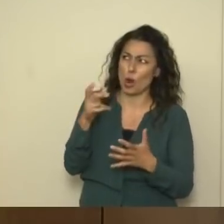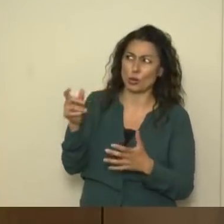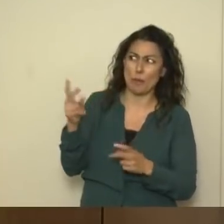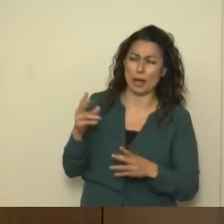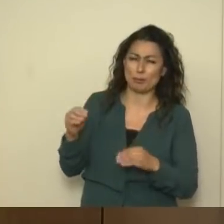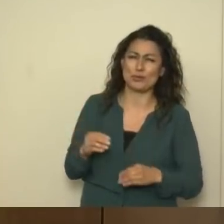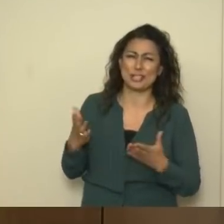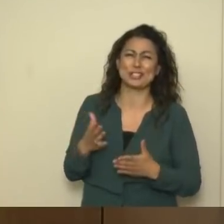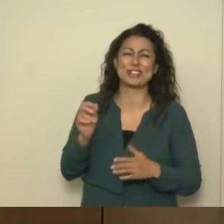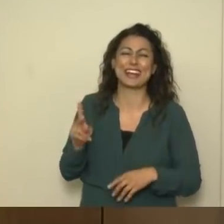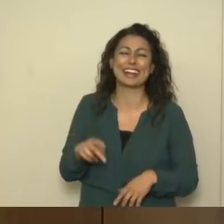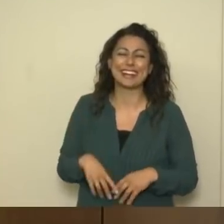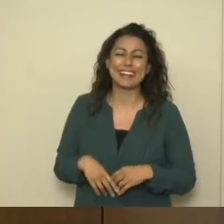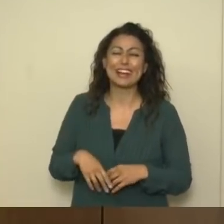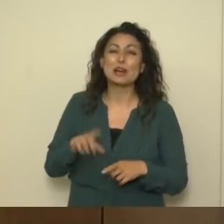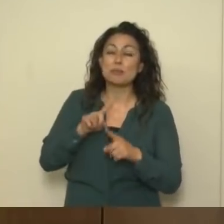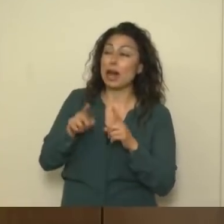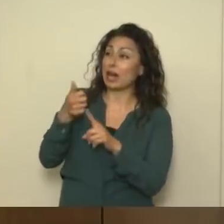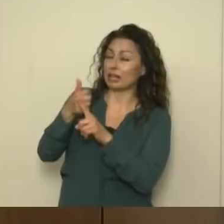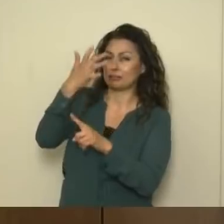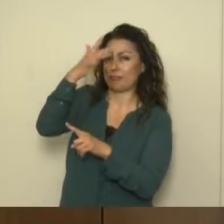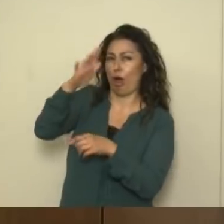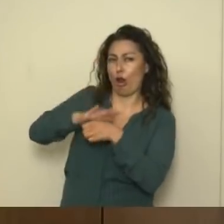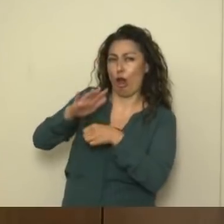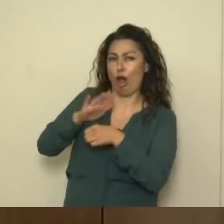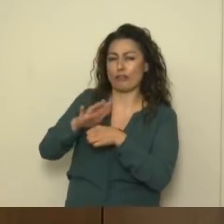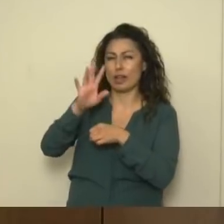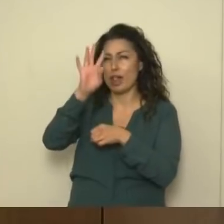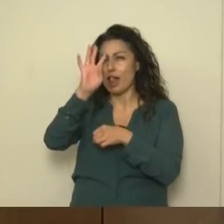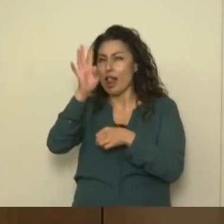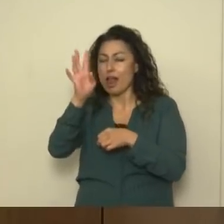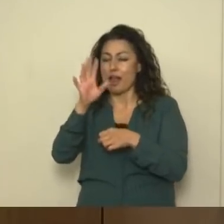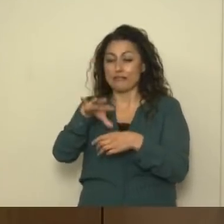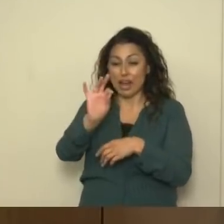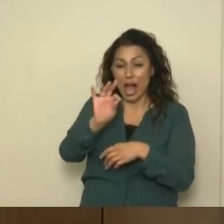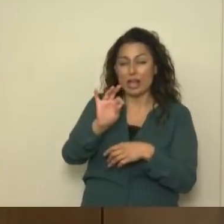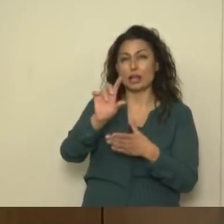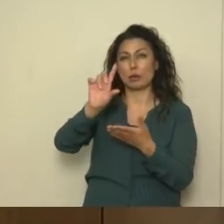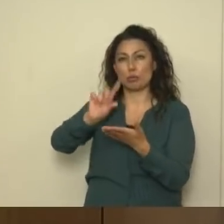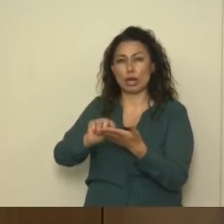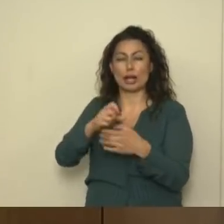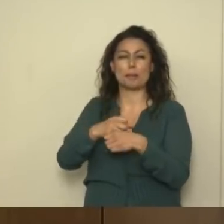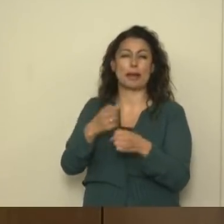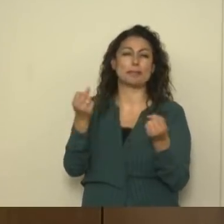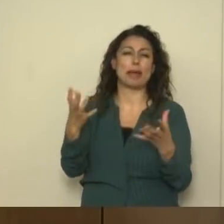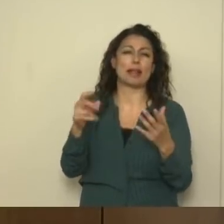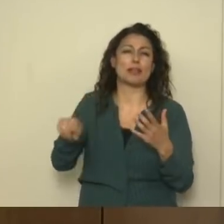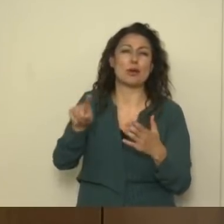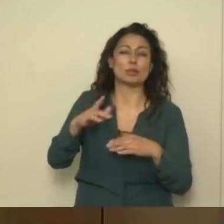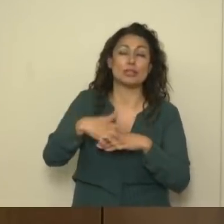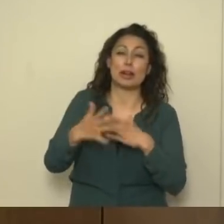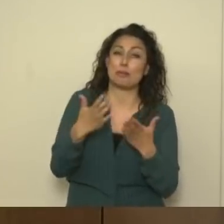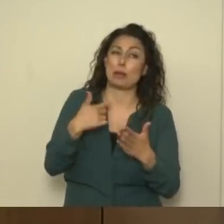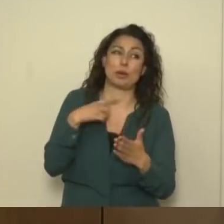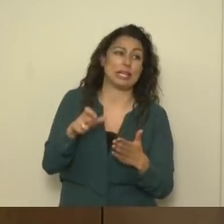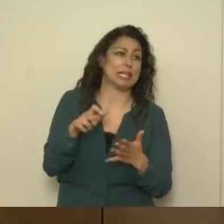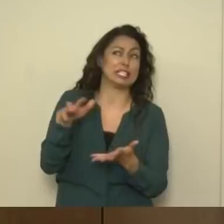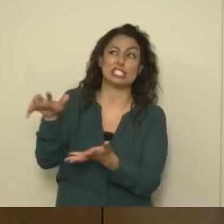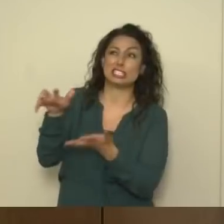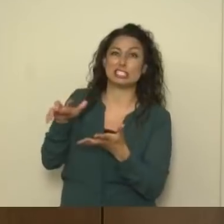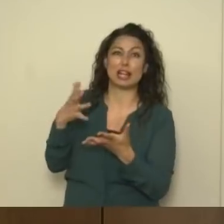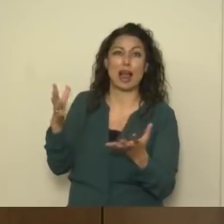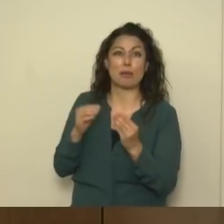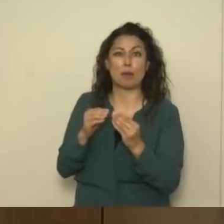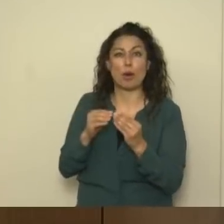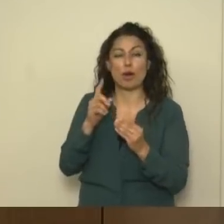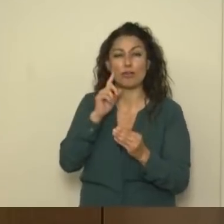August. Was clever enough to find it, print it, make many of these available. We might need a whole bunch more